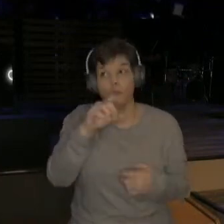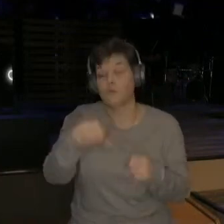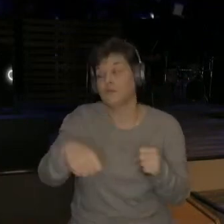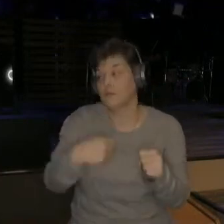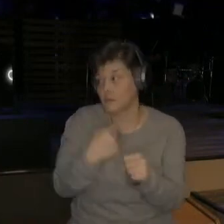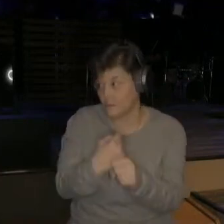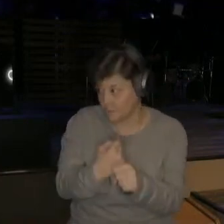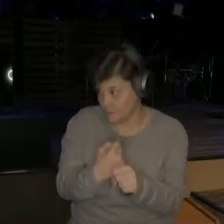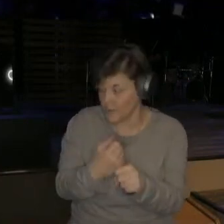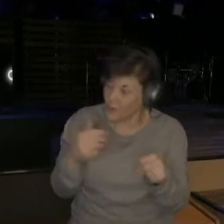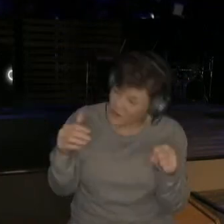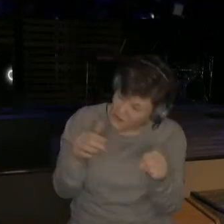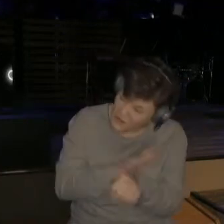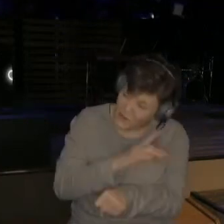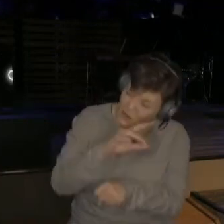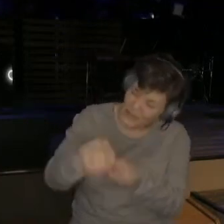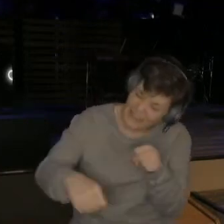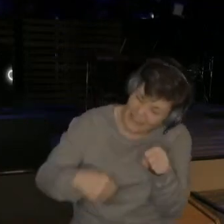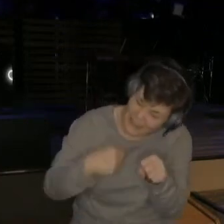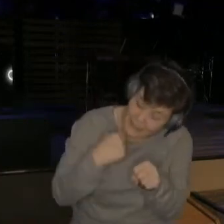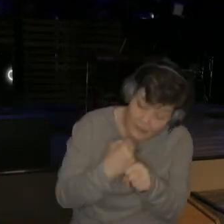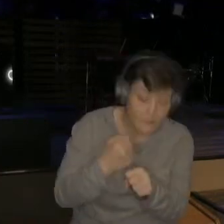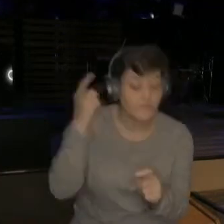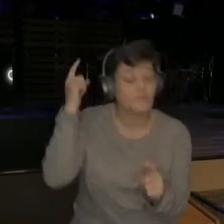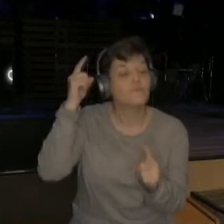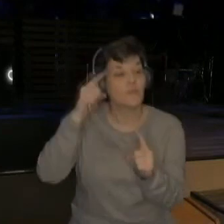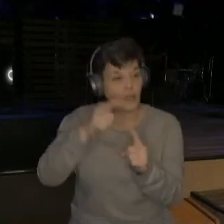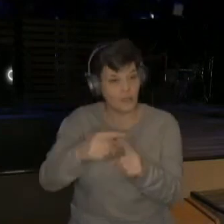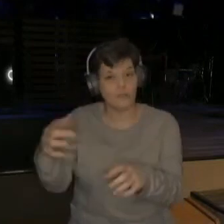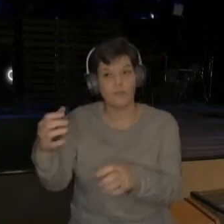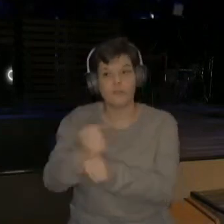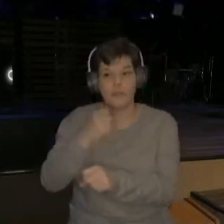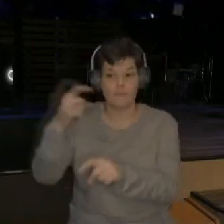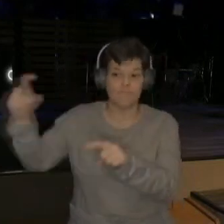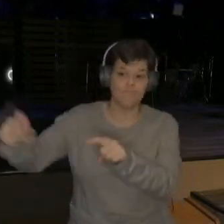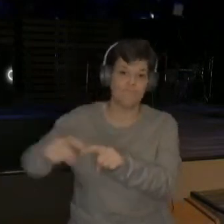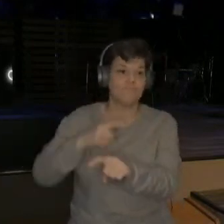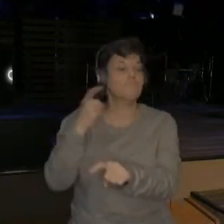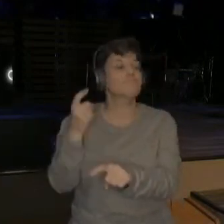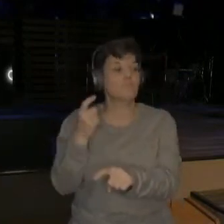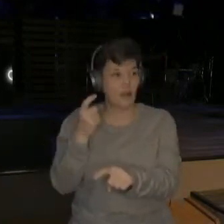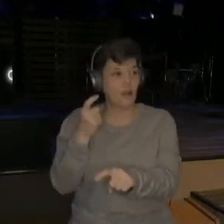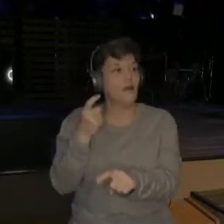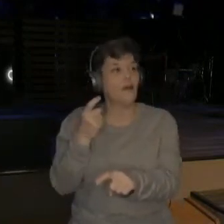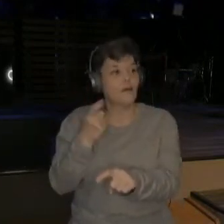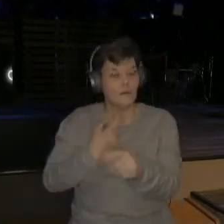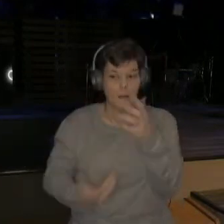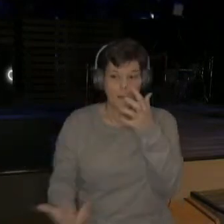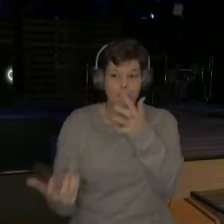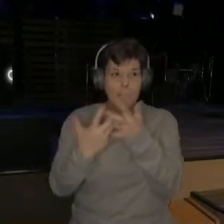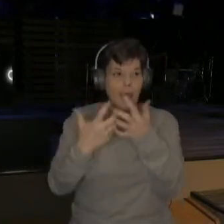a full year before she received the call from her doctor that a match had been found.